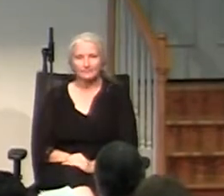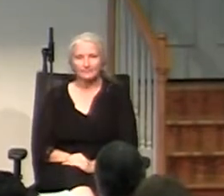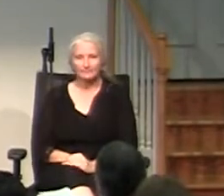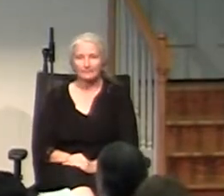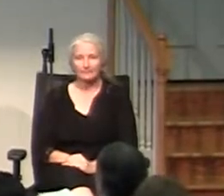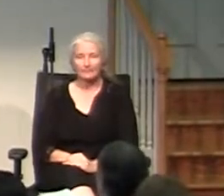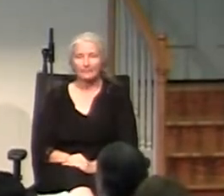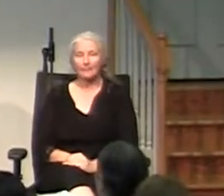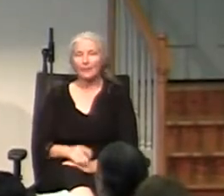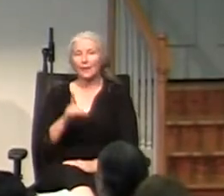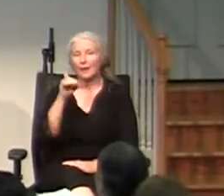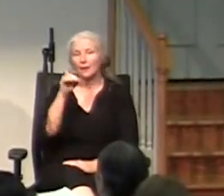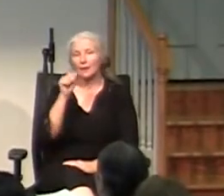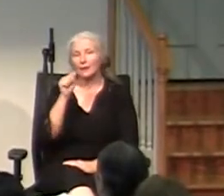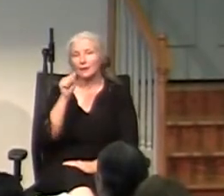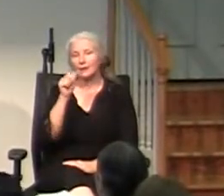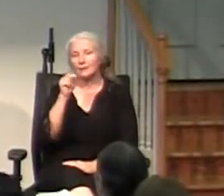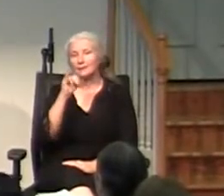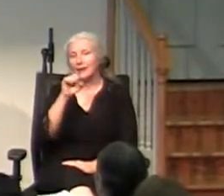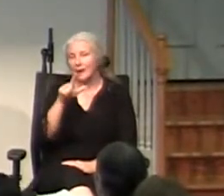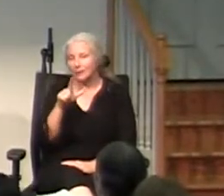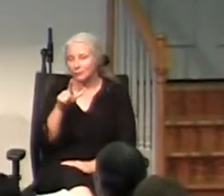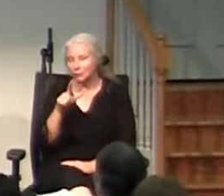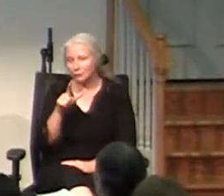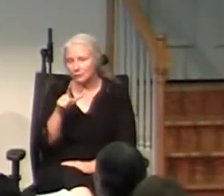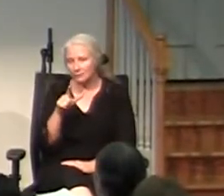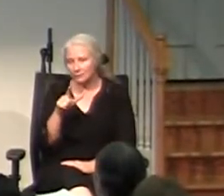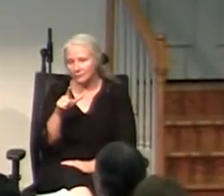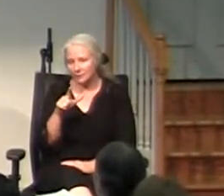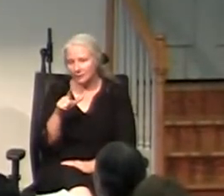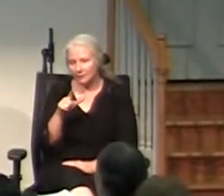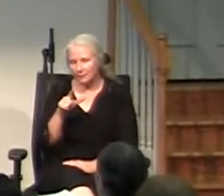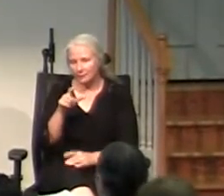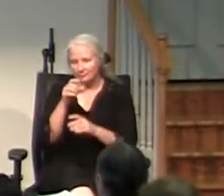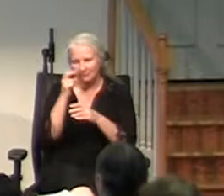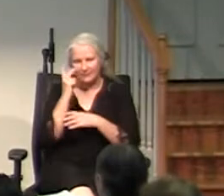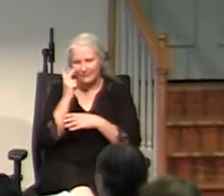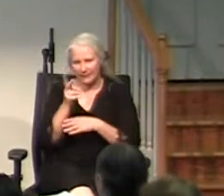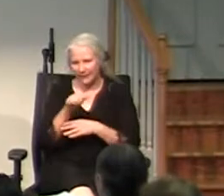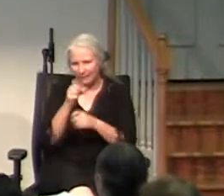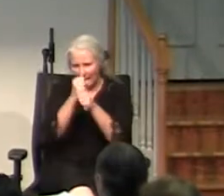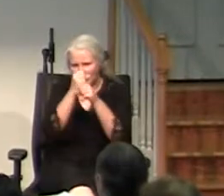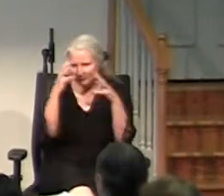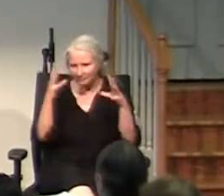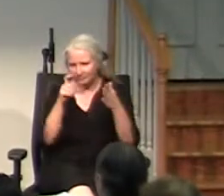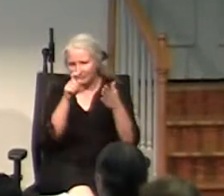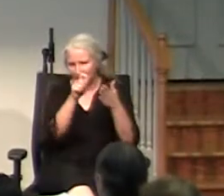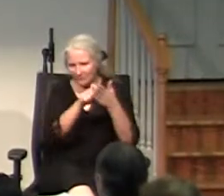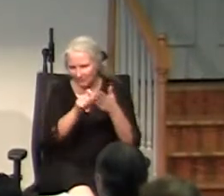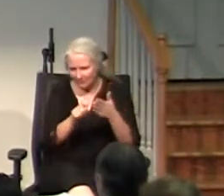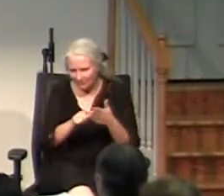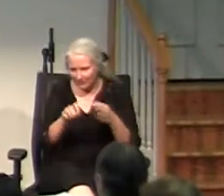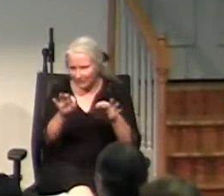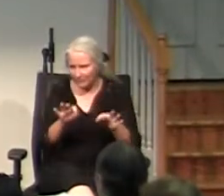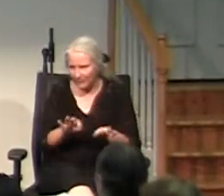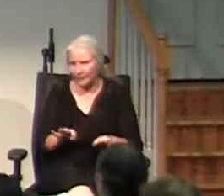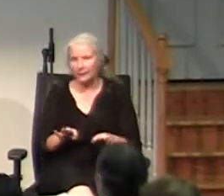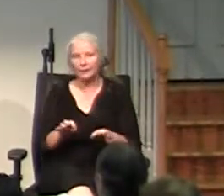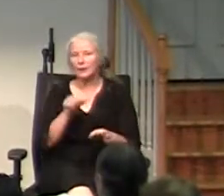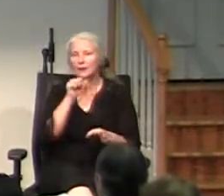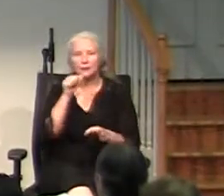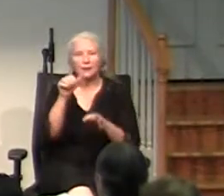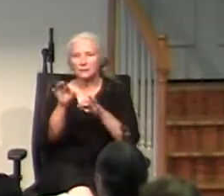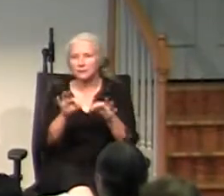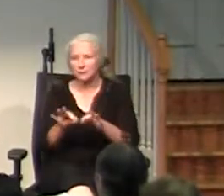And Daniel is dealing with this, but he doesn't go into the detail of what John does in the book of Revelation. But in